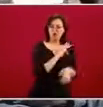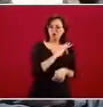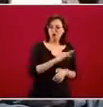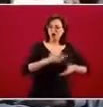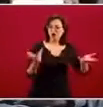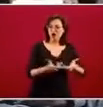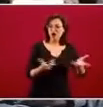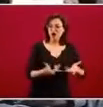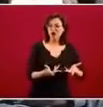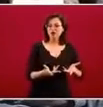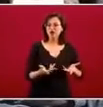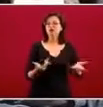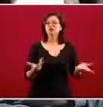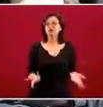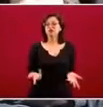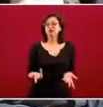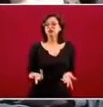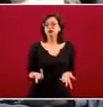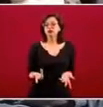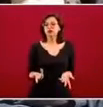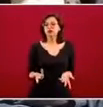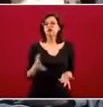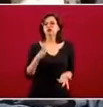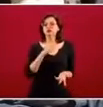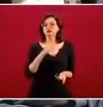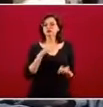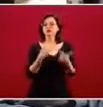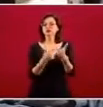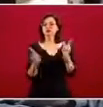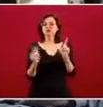the approval of local entities that follow